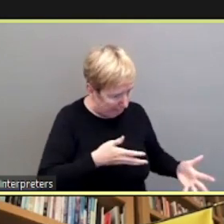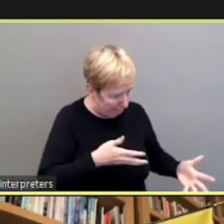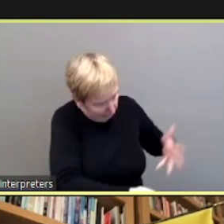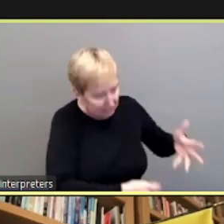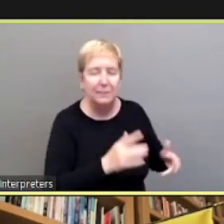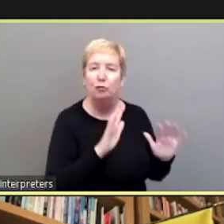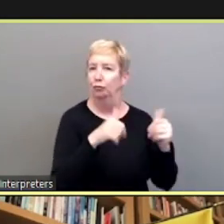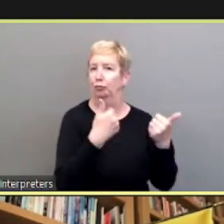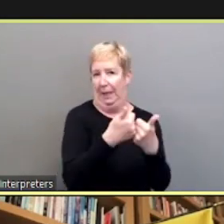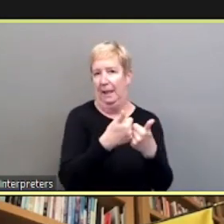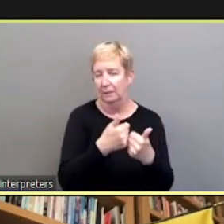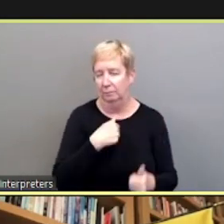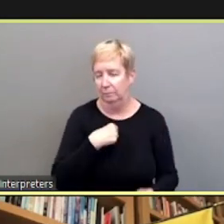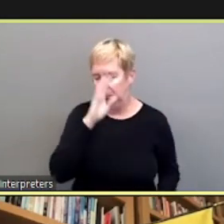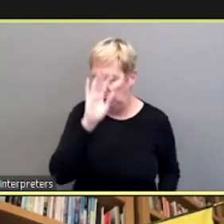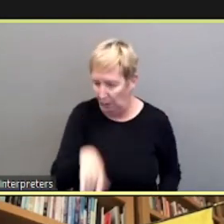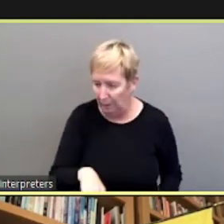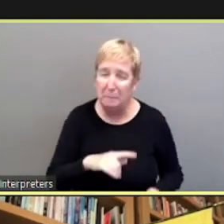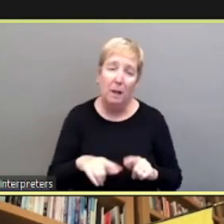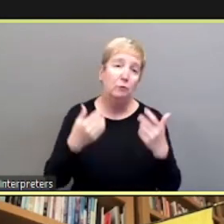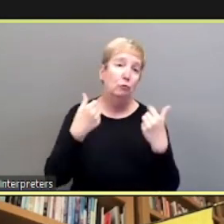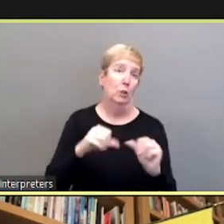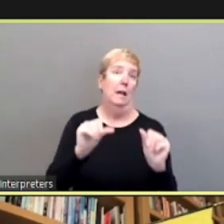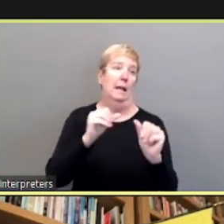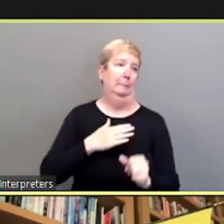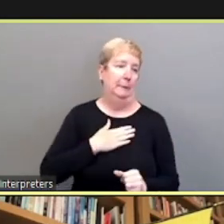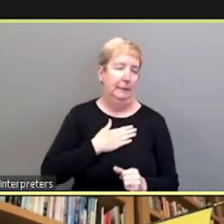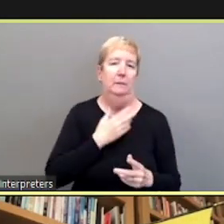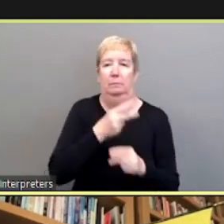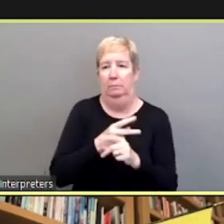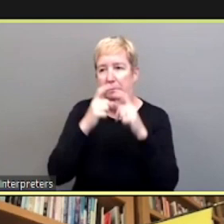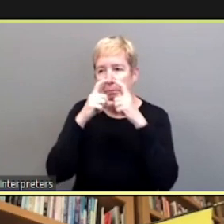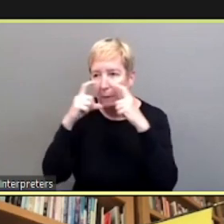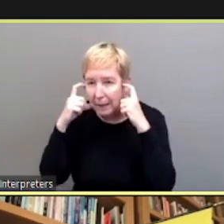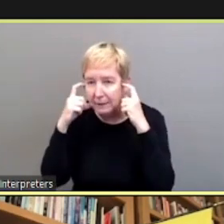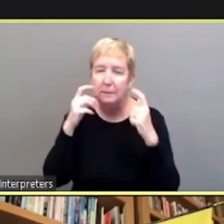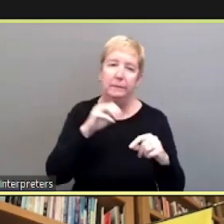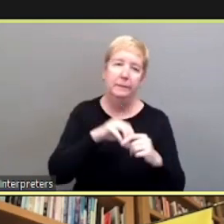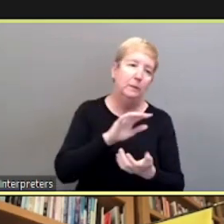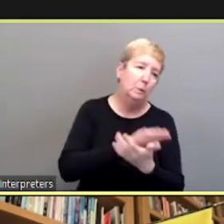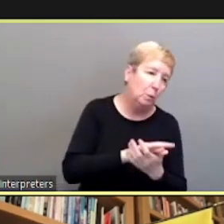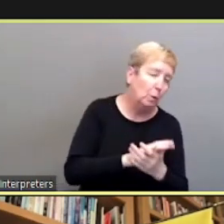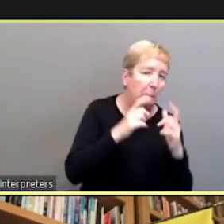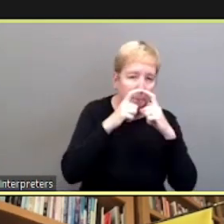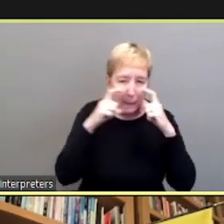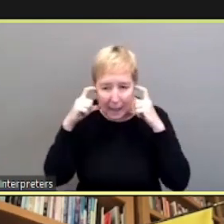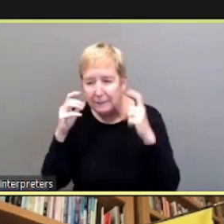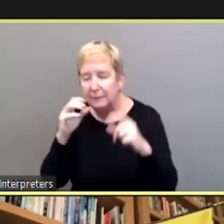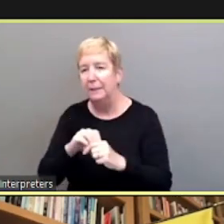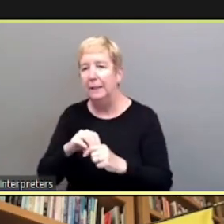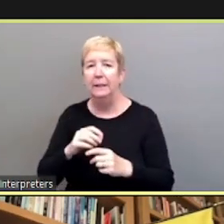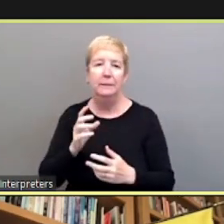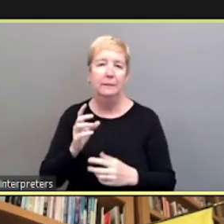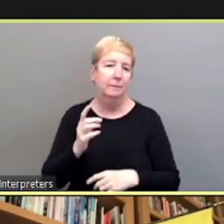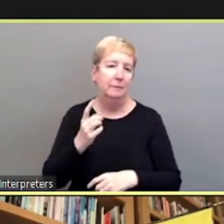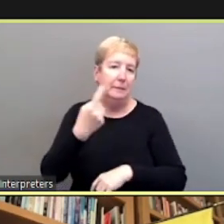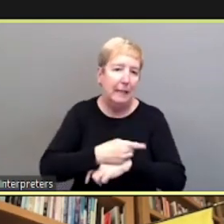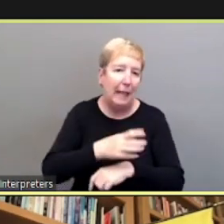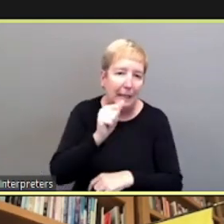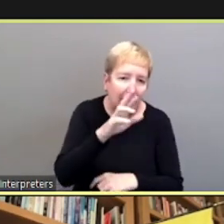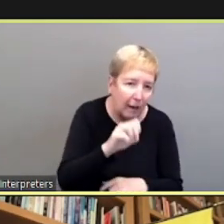kids masked in schools and child care centers, the better. And of course, everybody who's eligible for a vaccine should